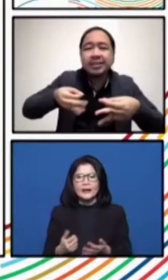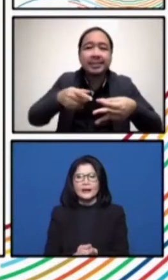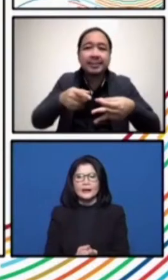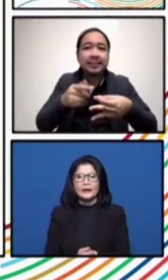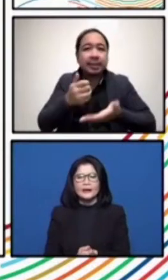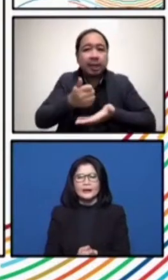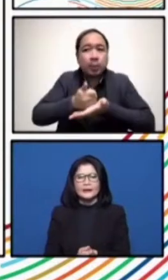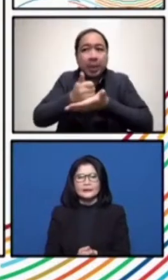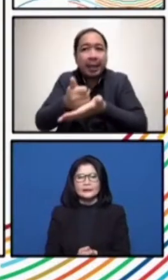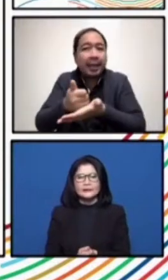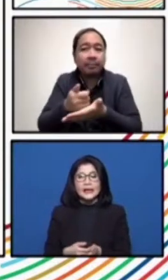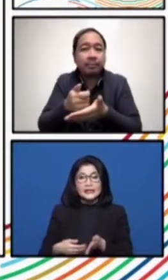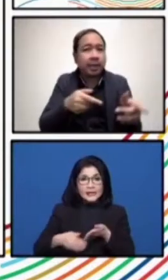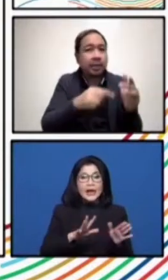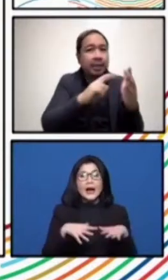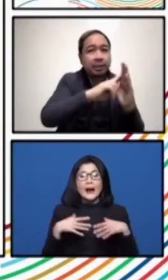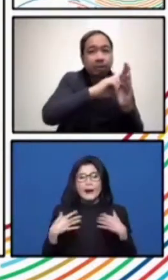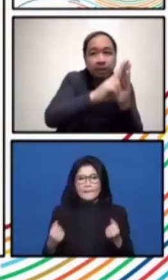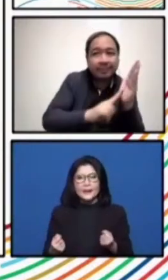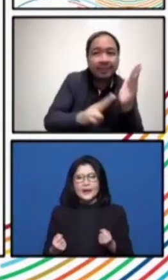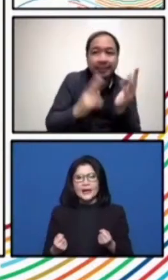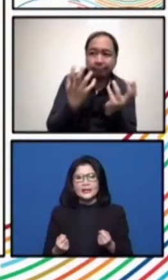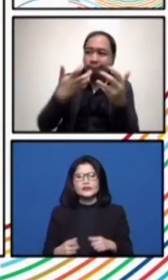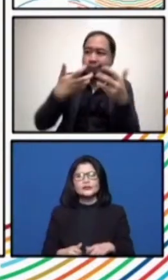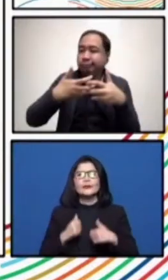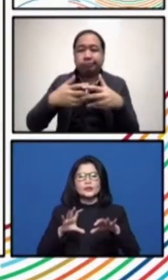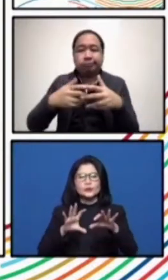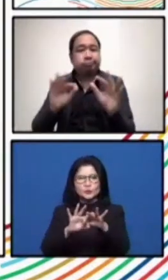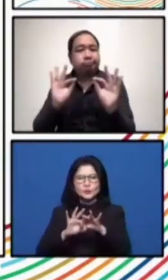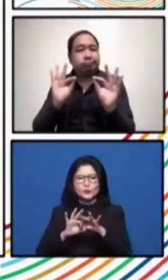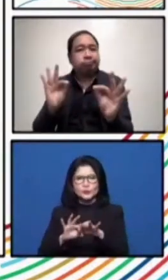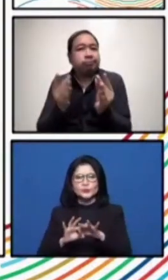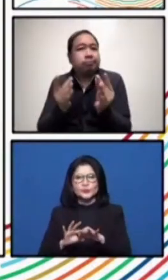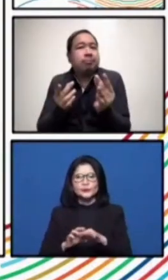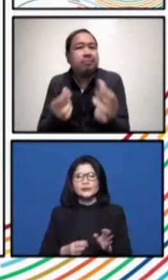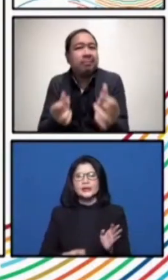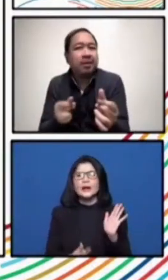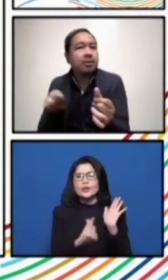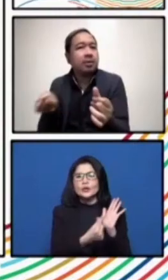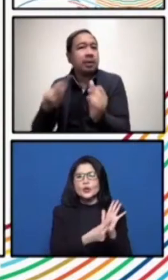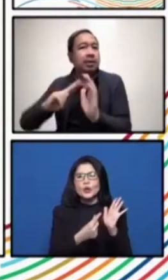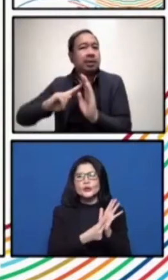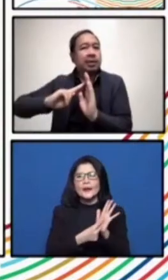strengthened the harmonization of national legislation with the convention